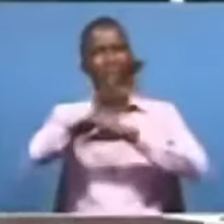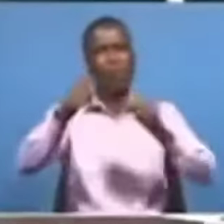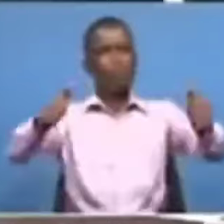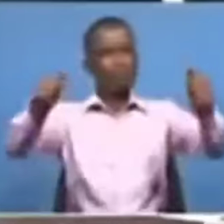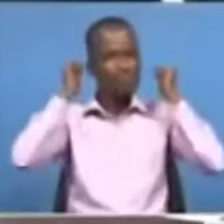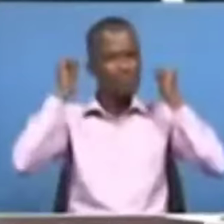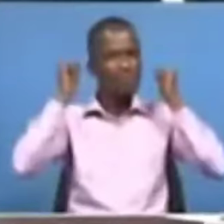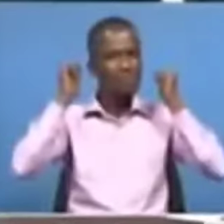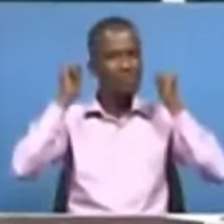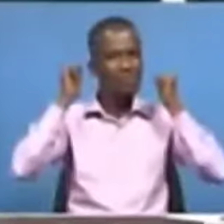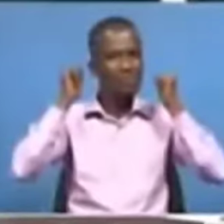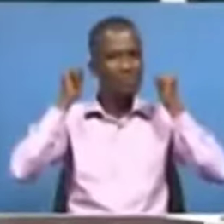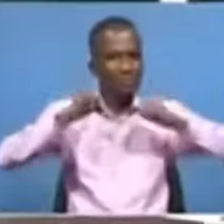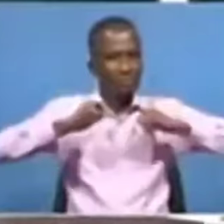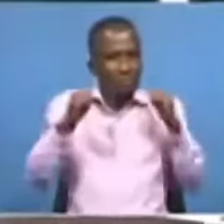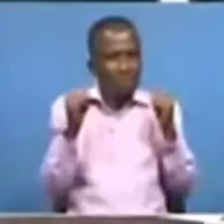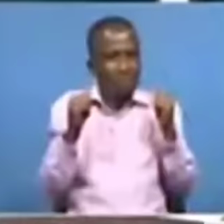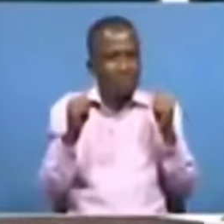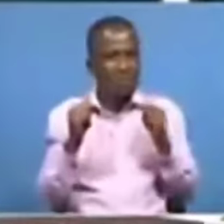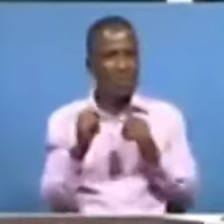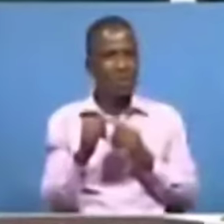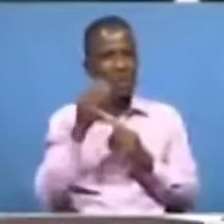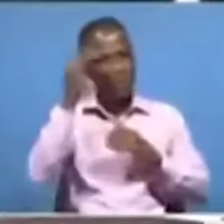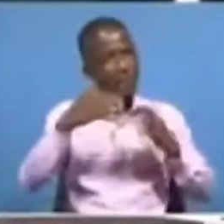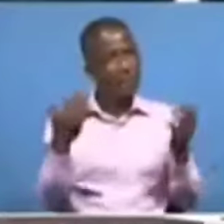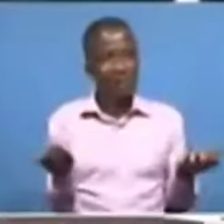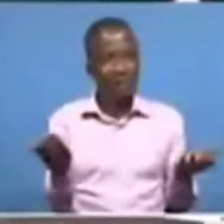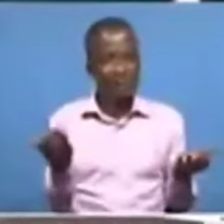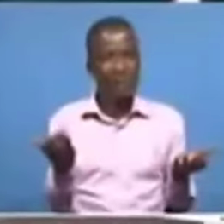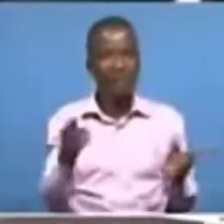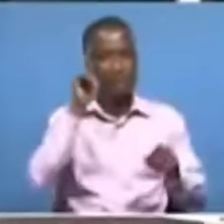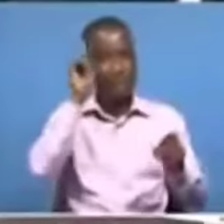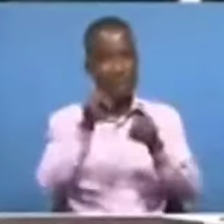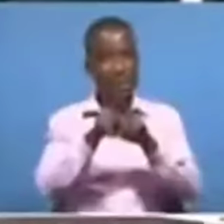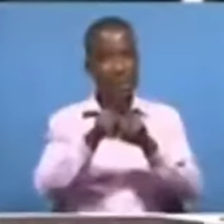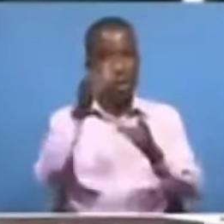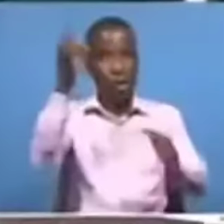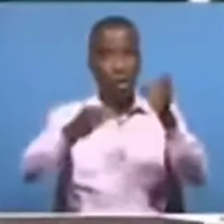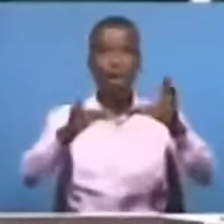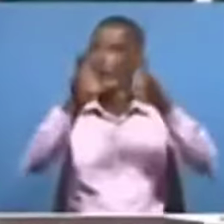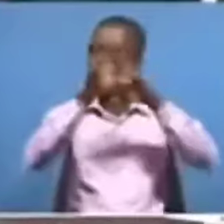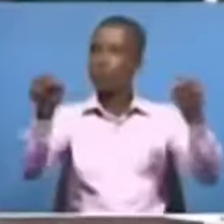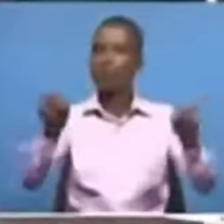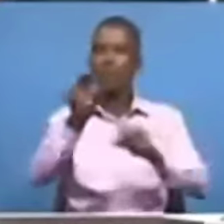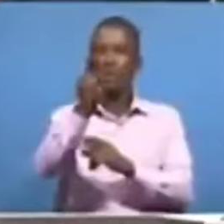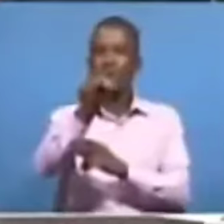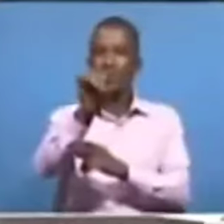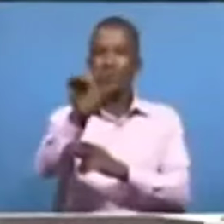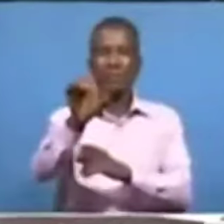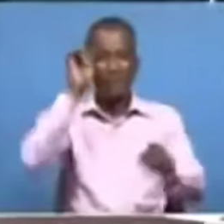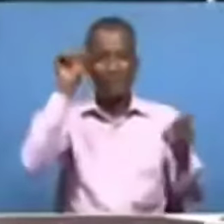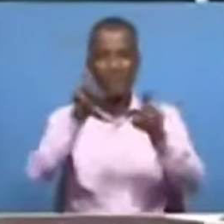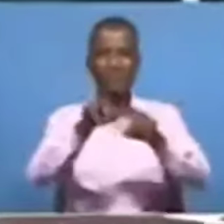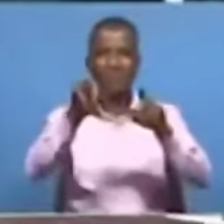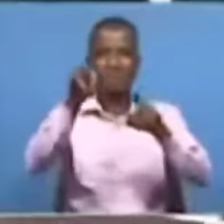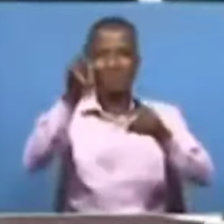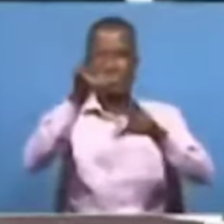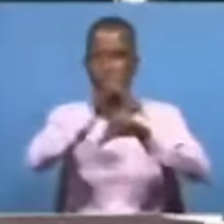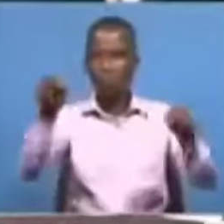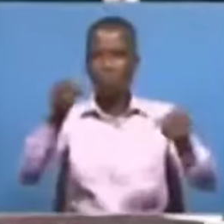unearthed for Ghanaians and the court to appreciate all these things. So we disagree with the court that we did not show why we are seeking